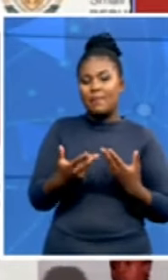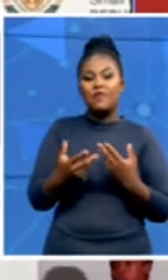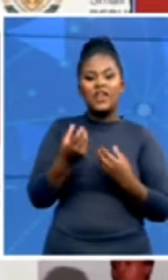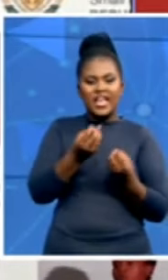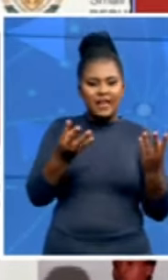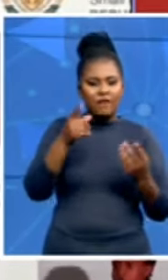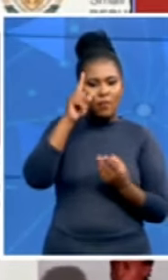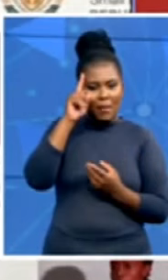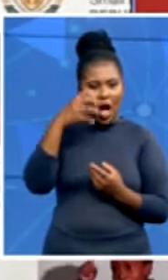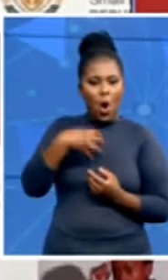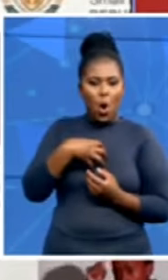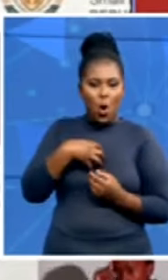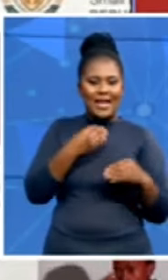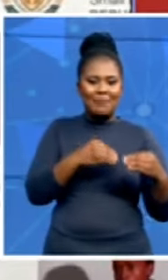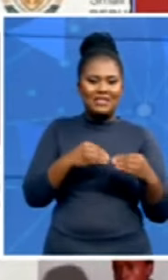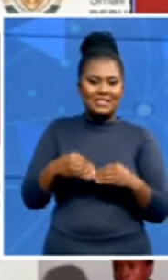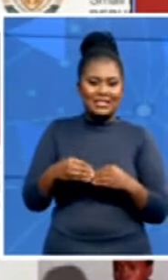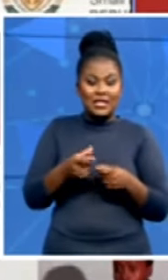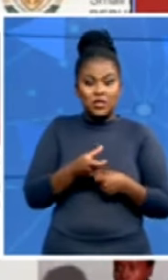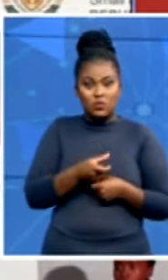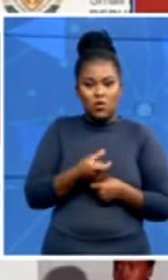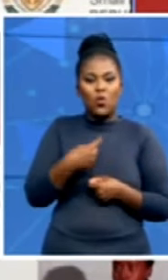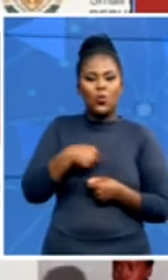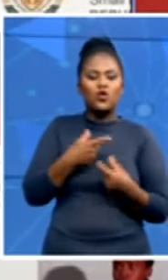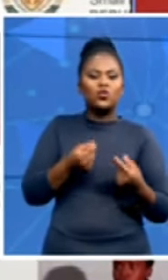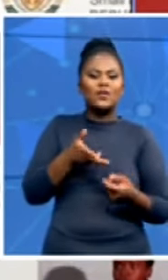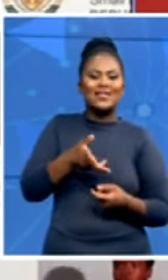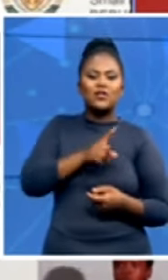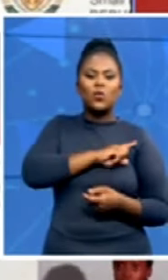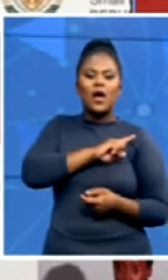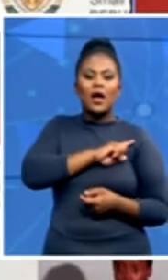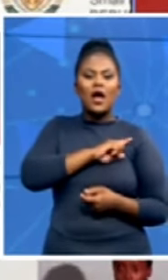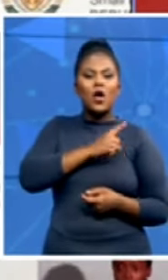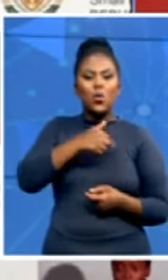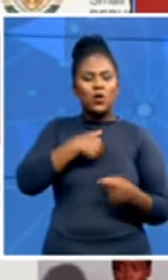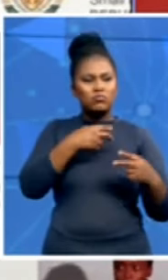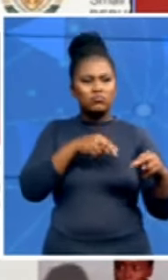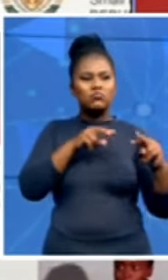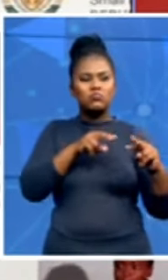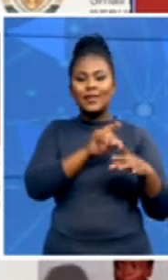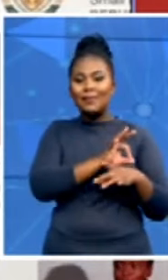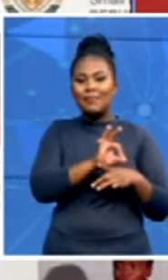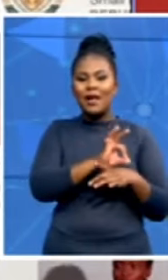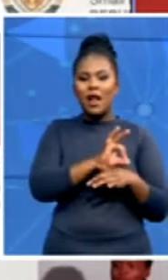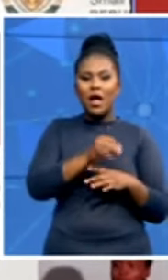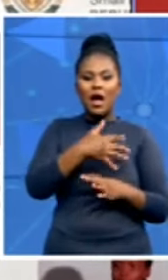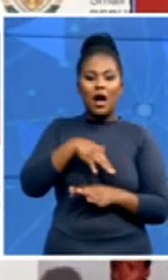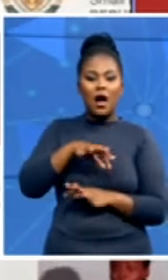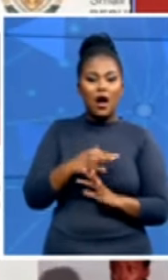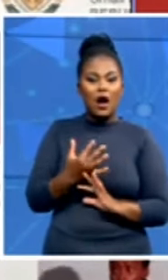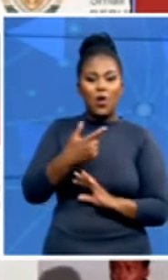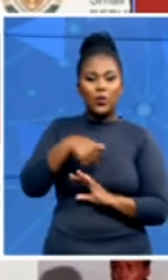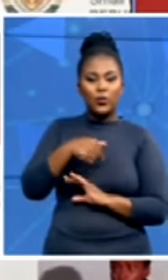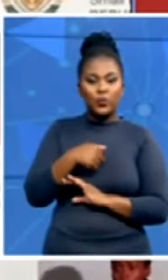do because I said we are looking at the current procurement plan that we have, that we do feel that in certain instances